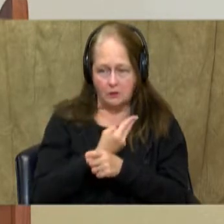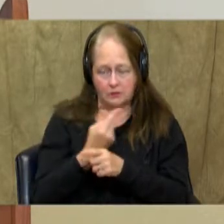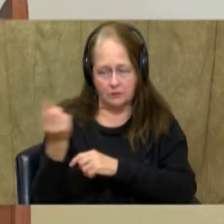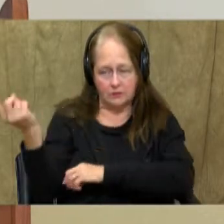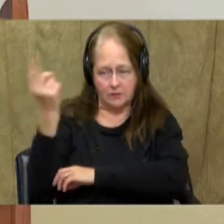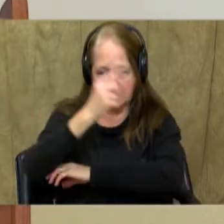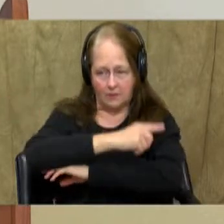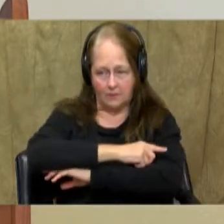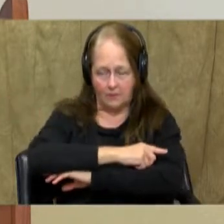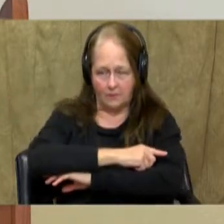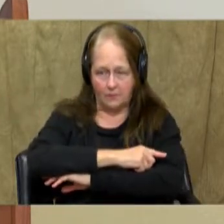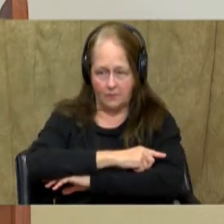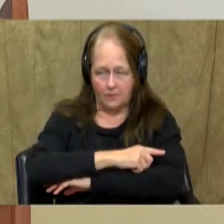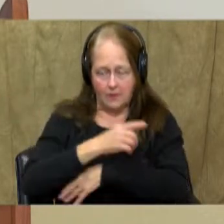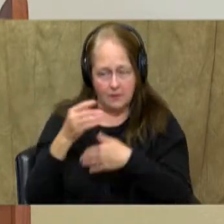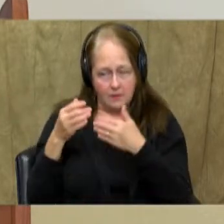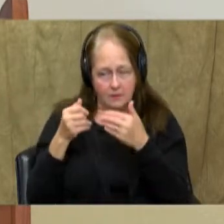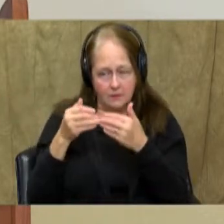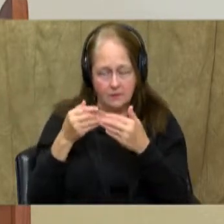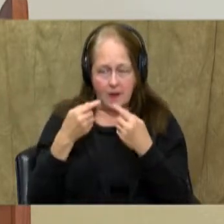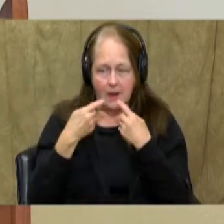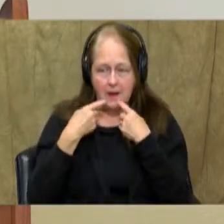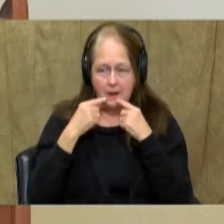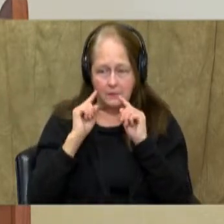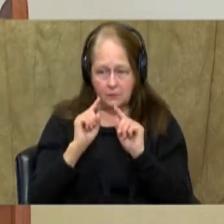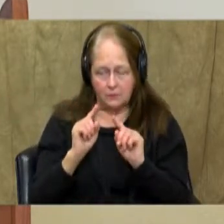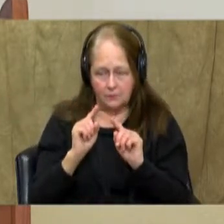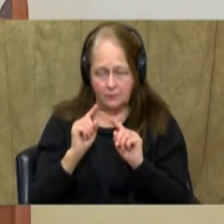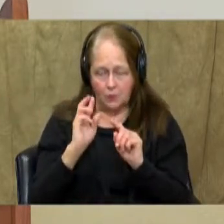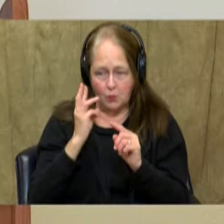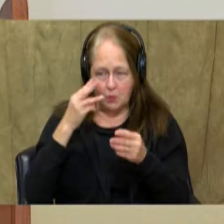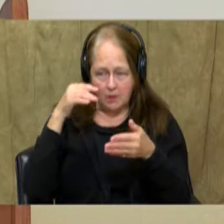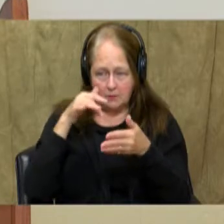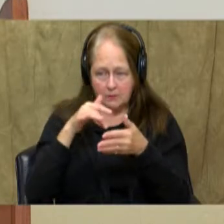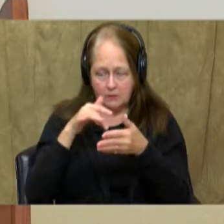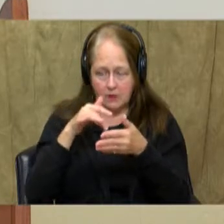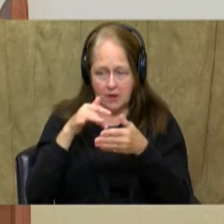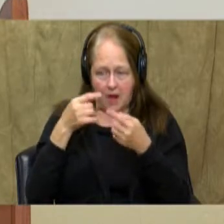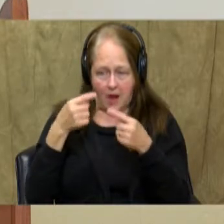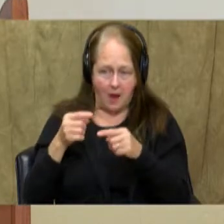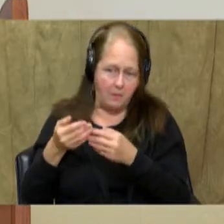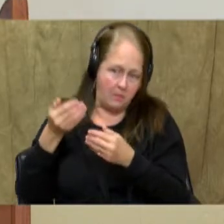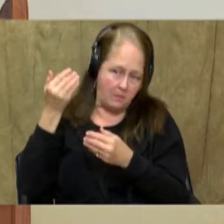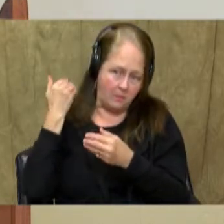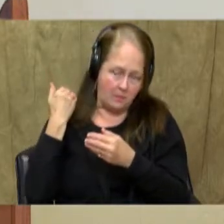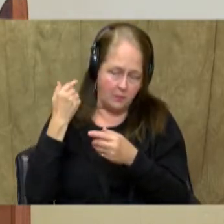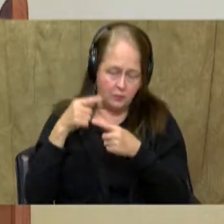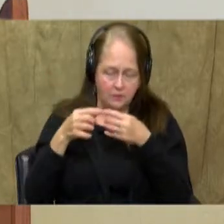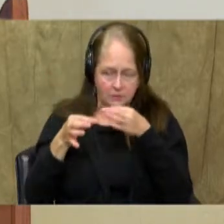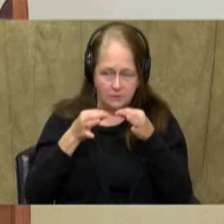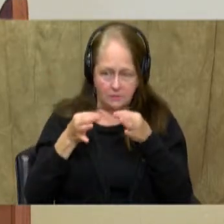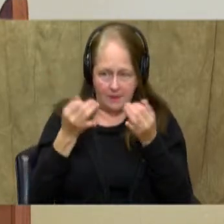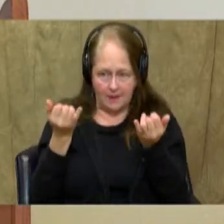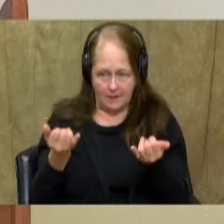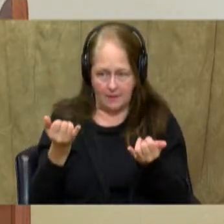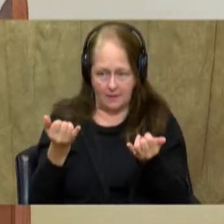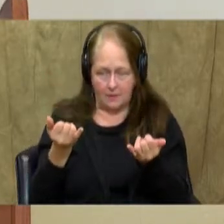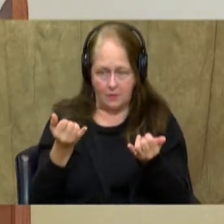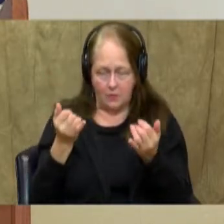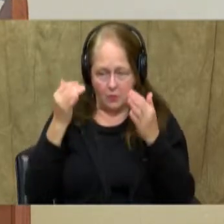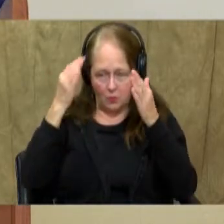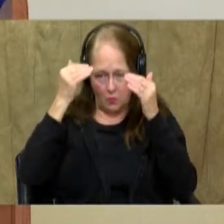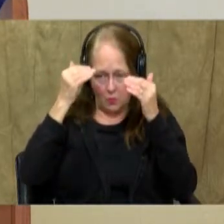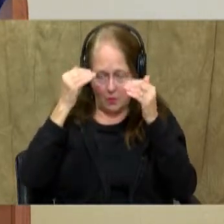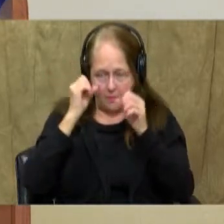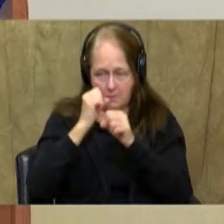day. So a simple answer would be this. We study the past to explain the present, to hopefully